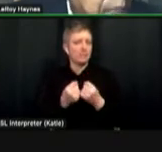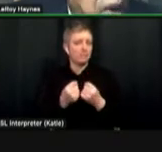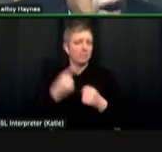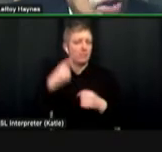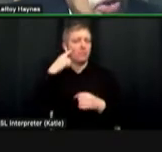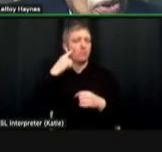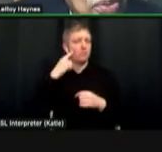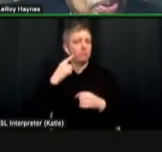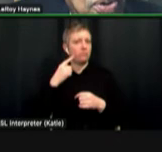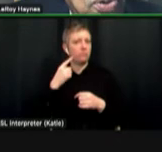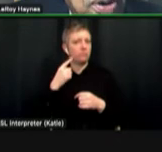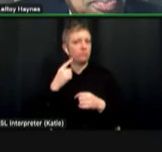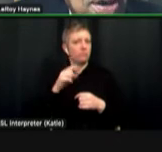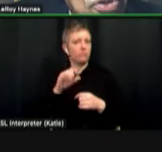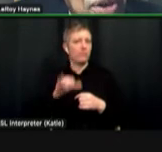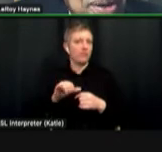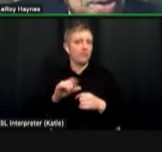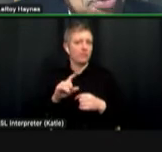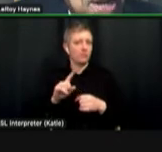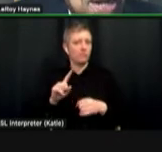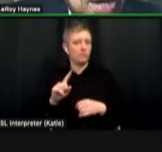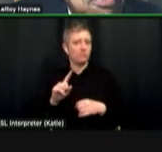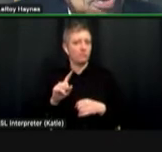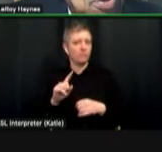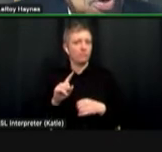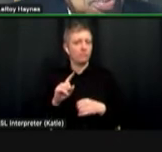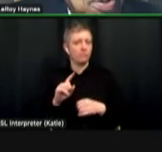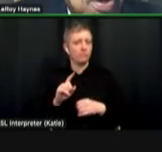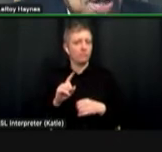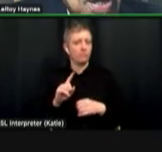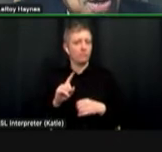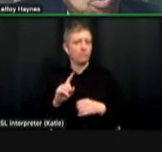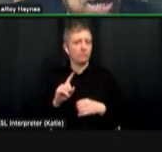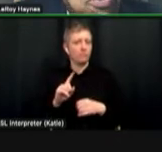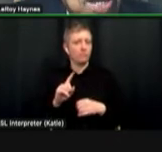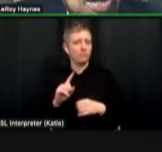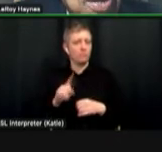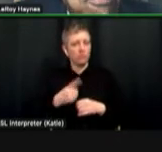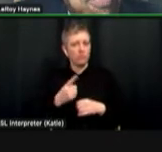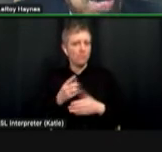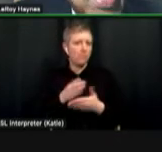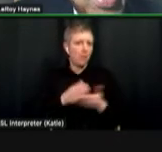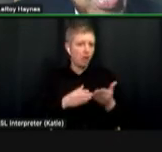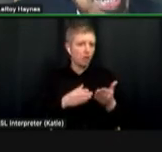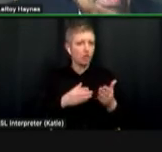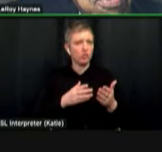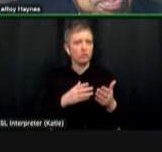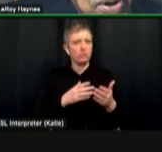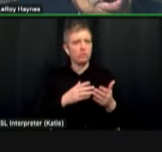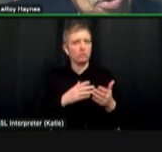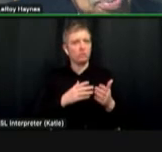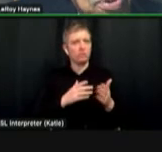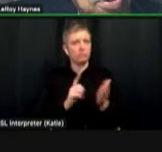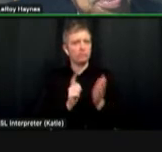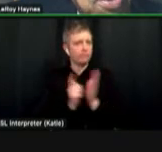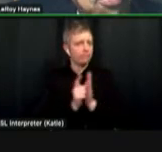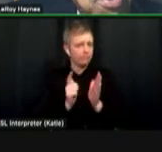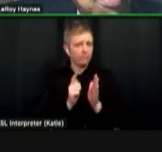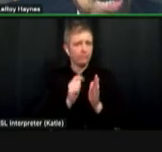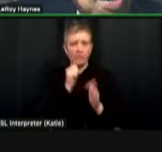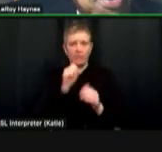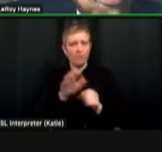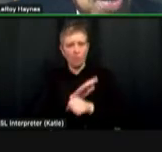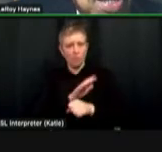a partial prohibition. It's not a full prohibition. And why do we define it as a partial